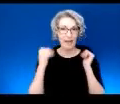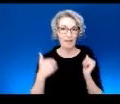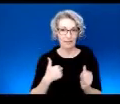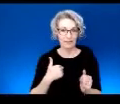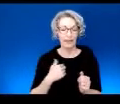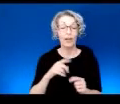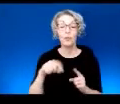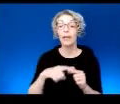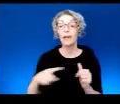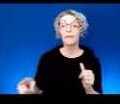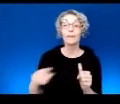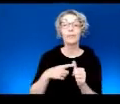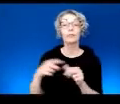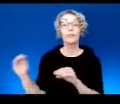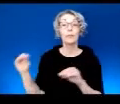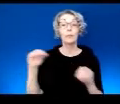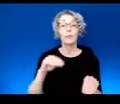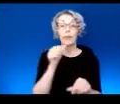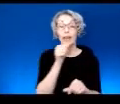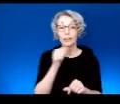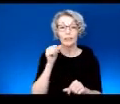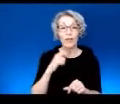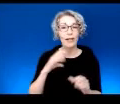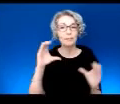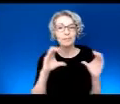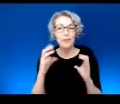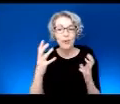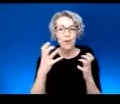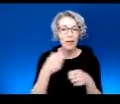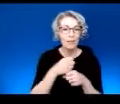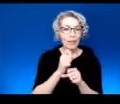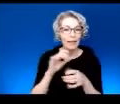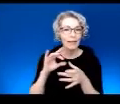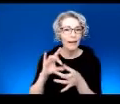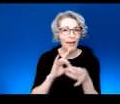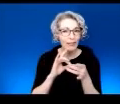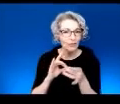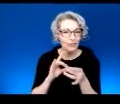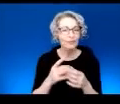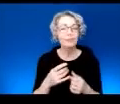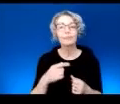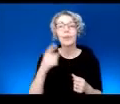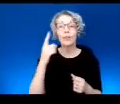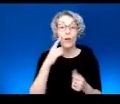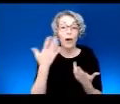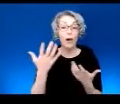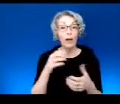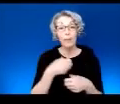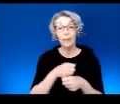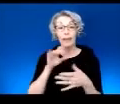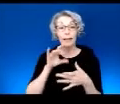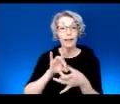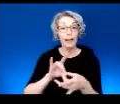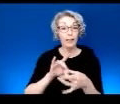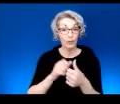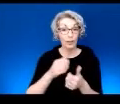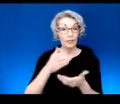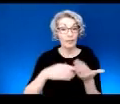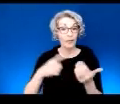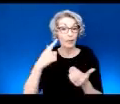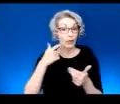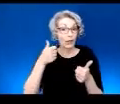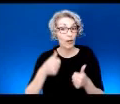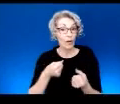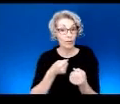Arizona, I was looking to make some connections, and I thought making them with some hearing loss support